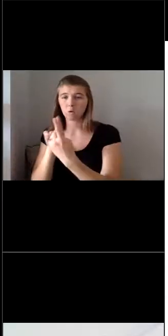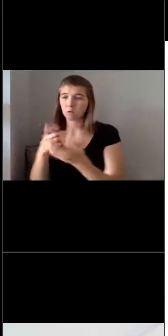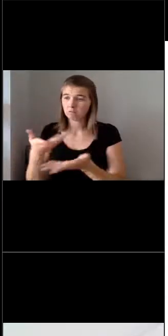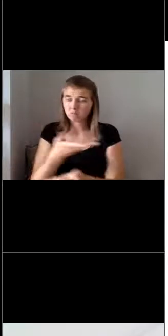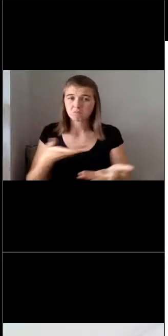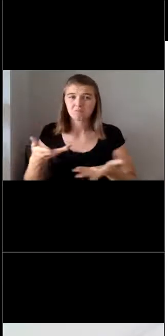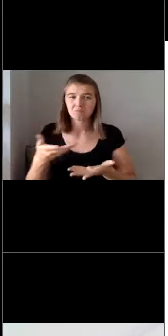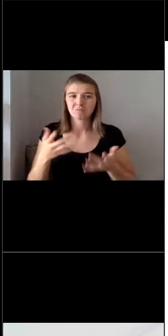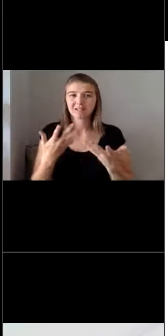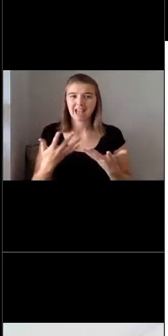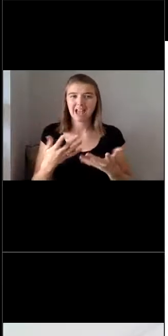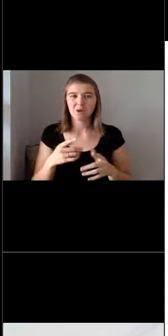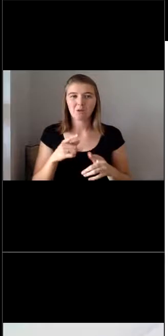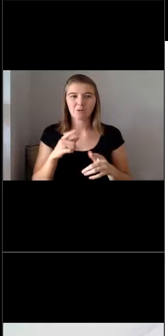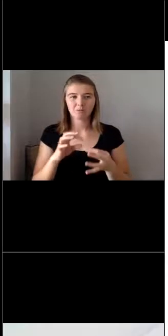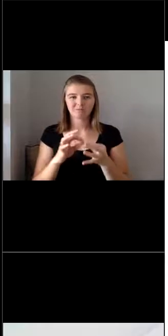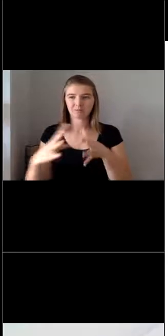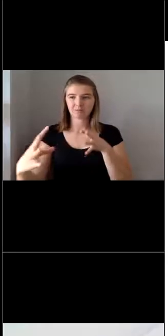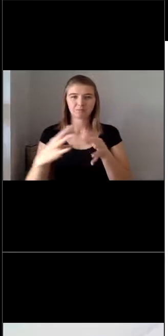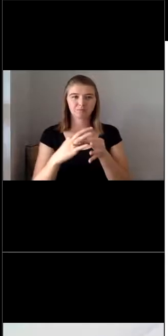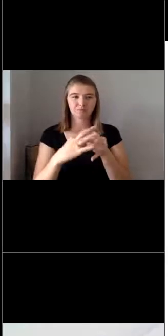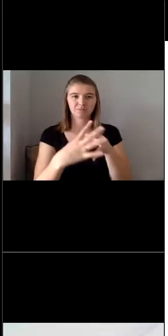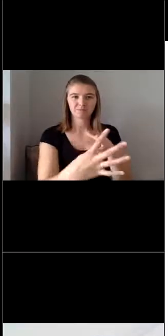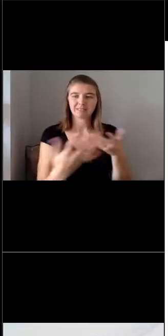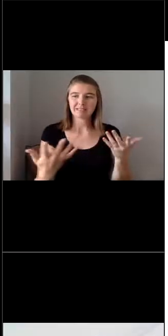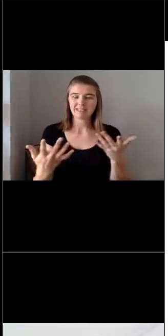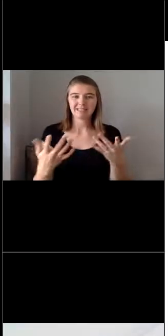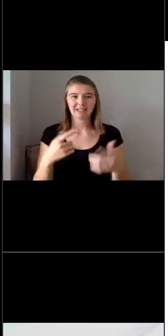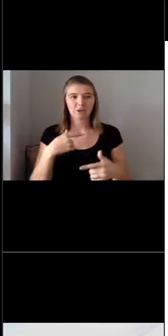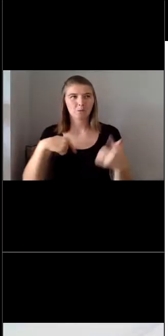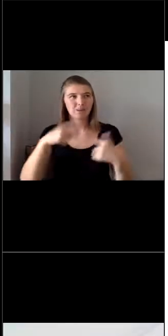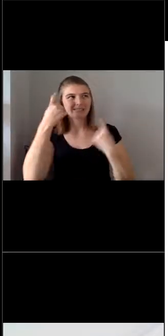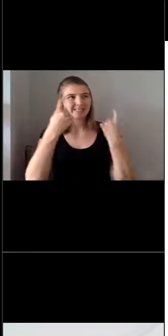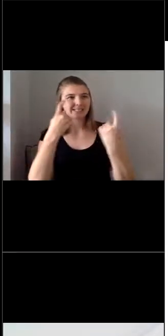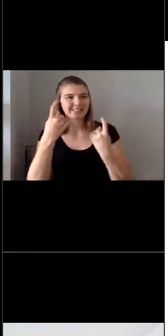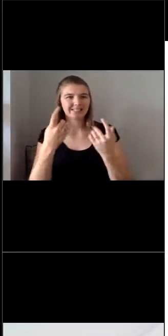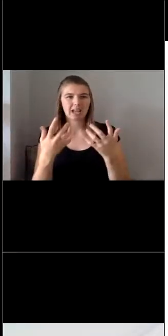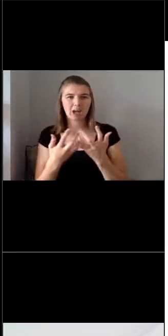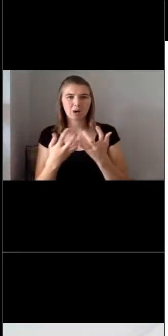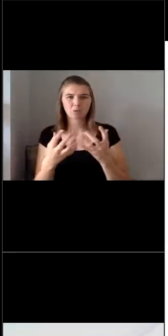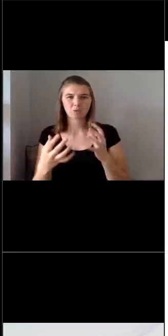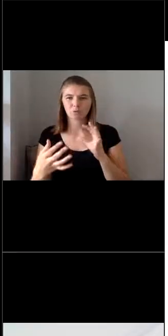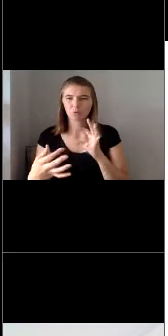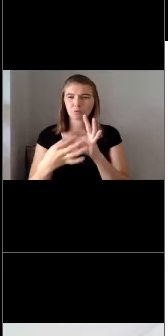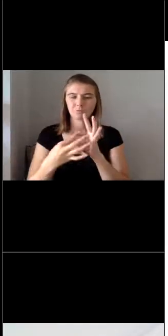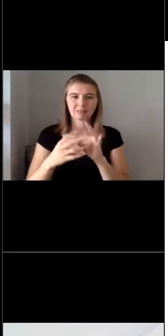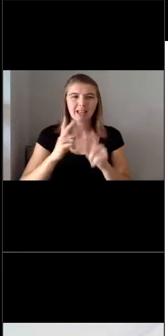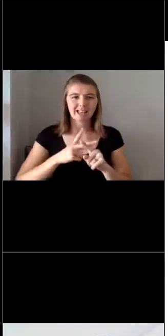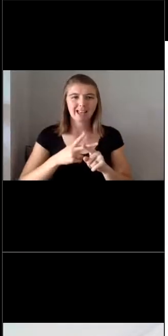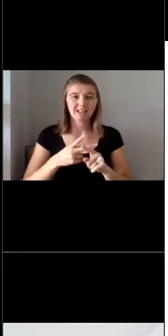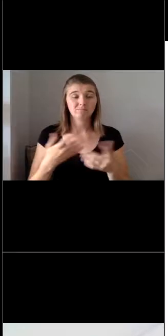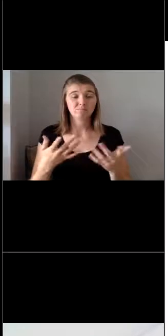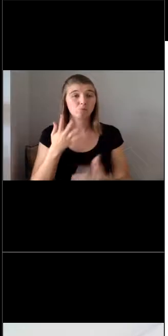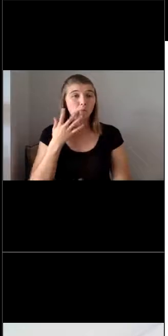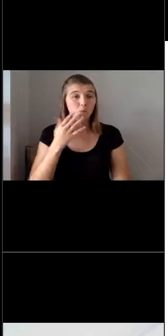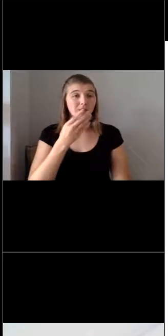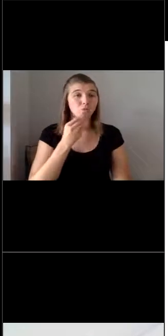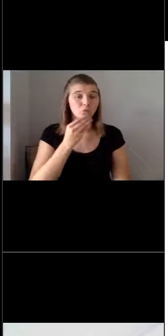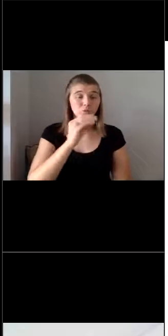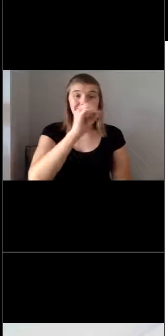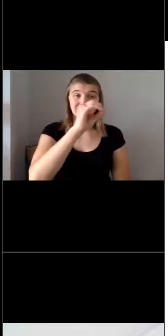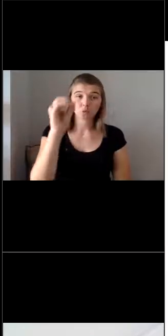sessions. We've made sure that when it was appropriate and applicable to use the video format, we've done that.